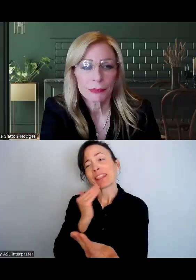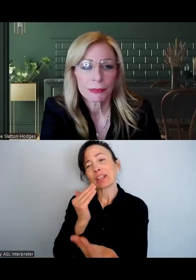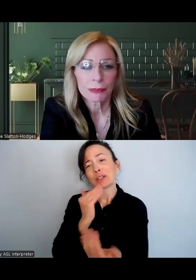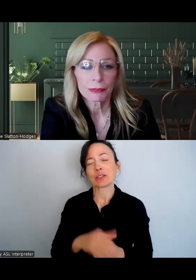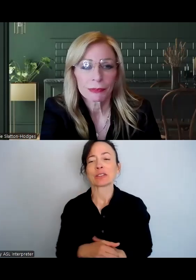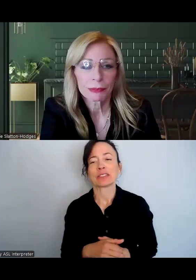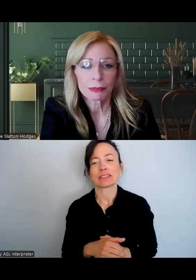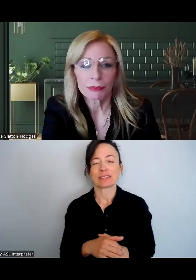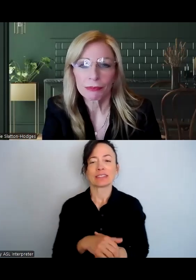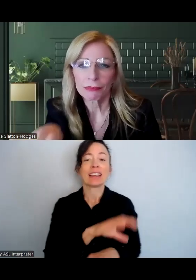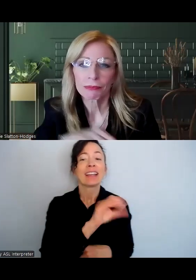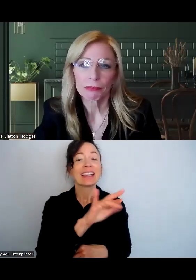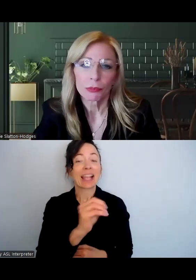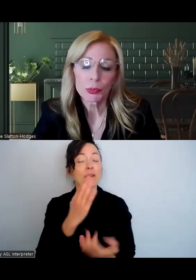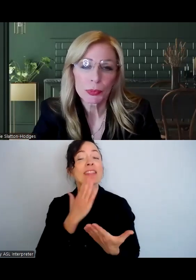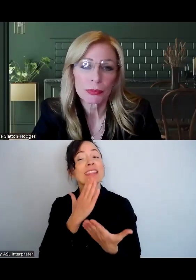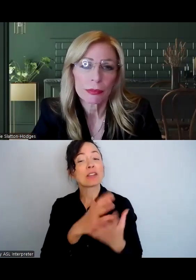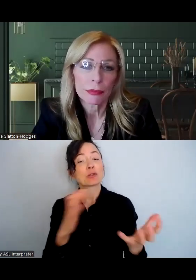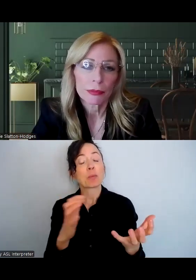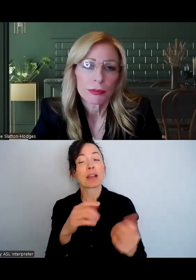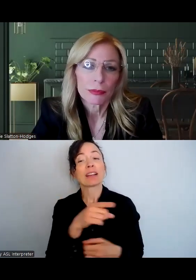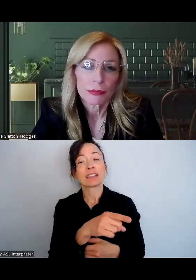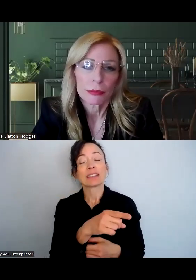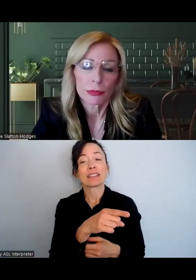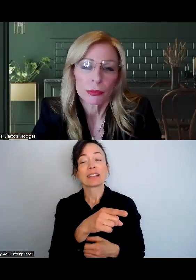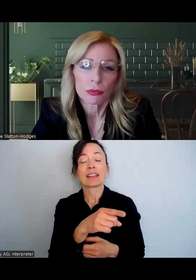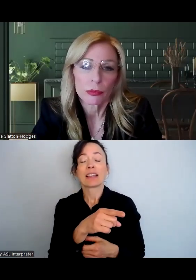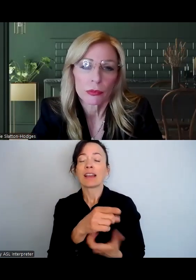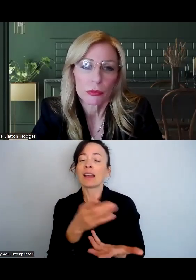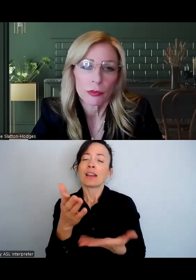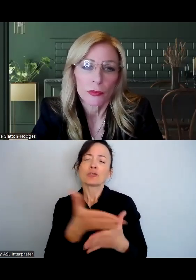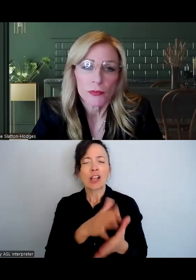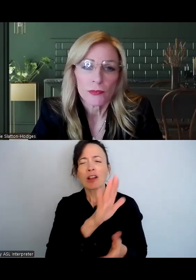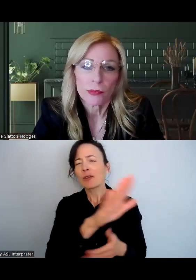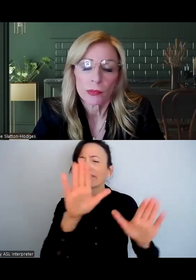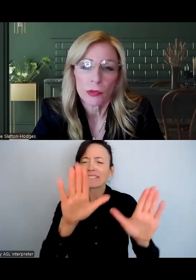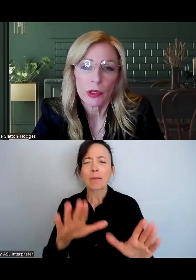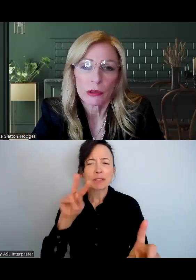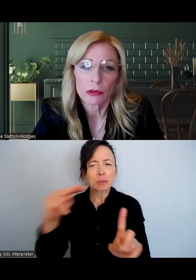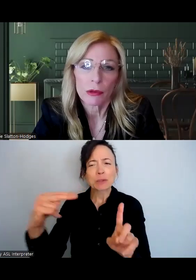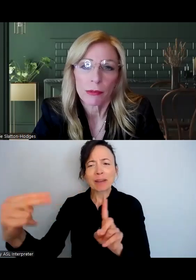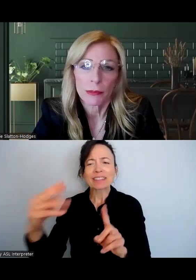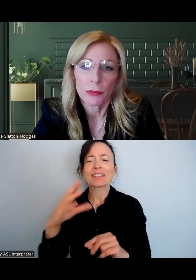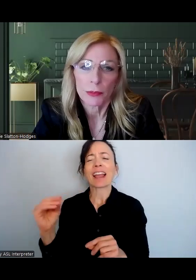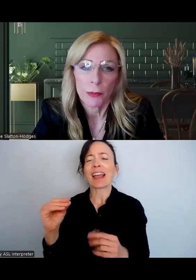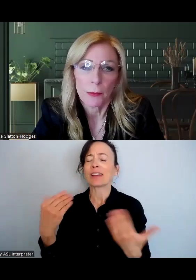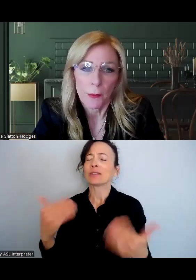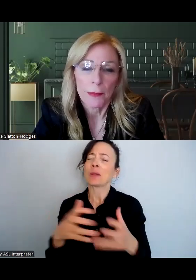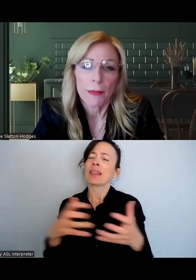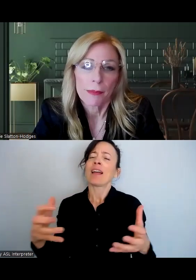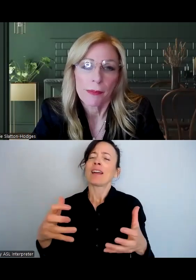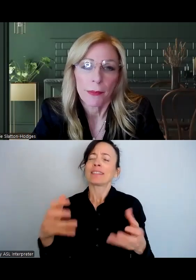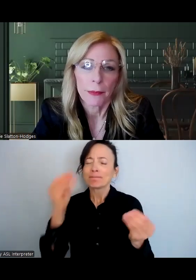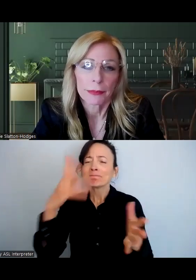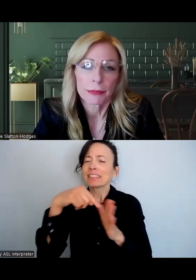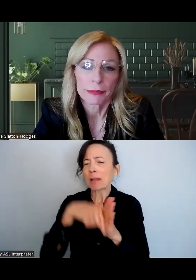Carrie, thank you so much. You bring so many fabulous perspectives and so much depth. So thank you very much for